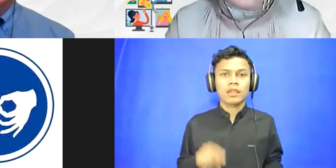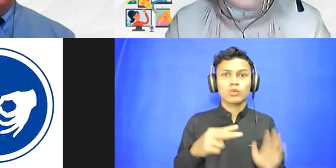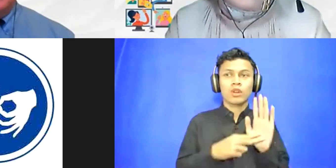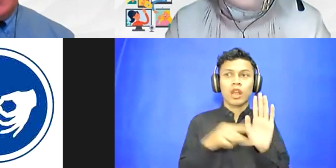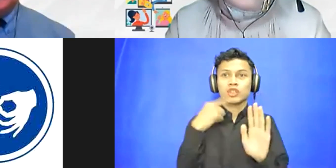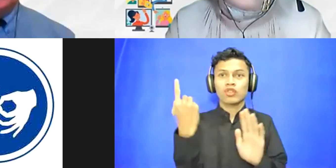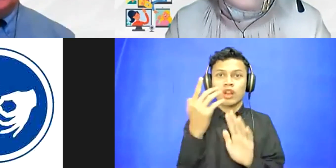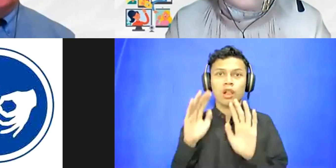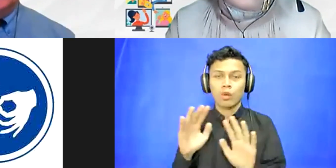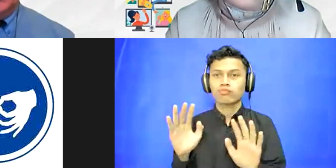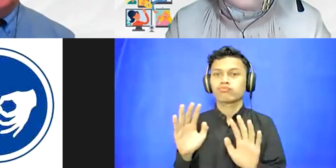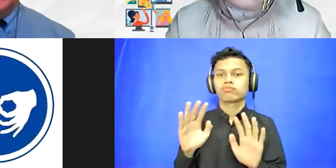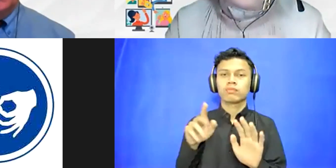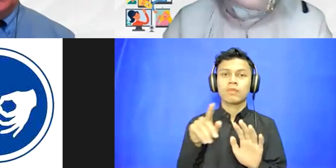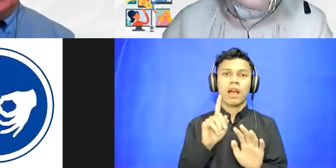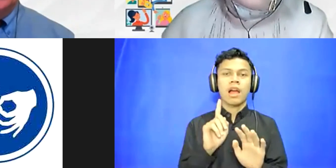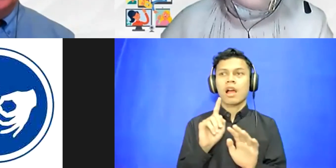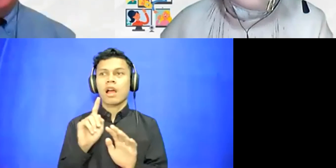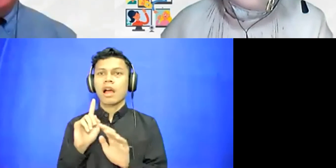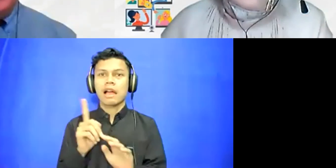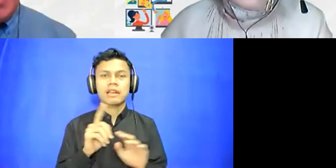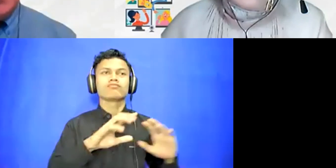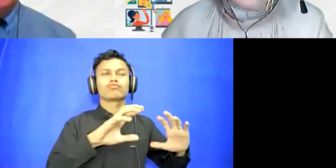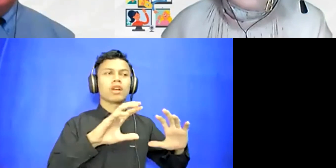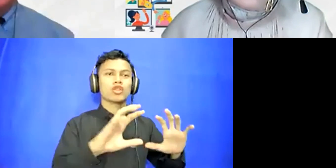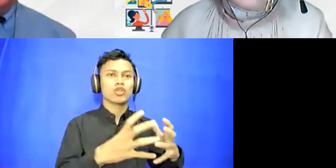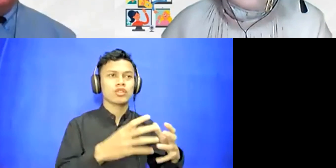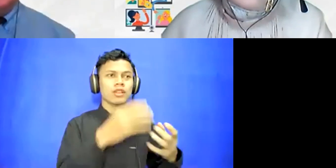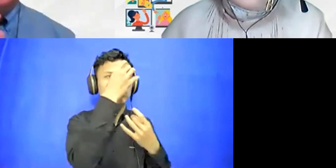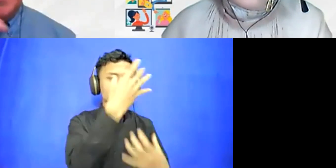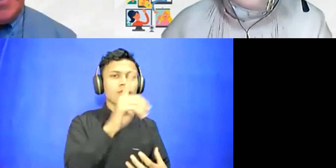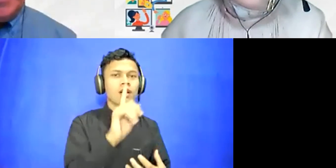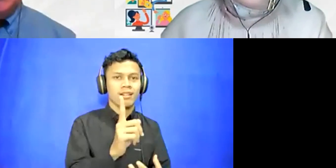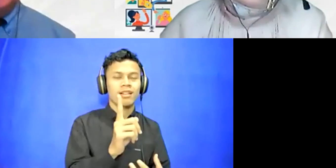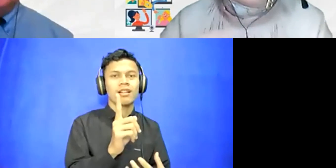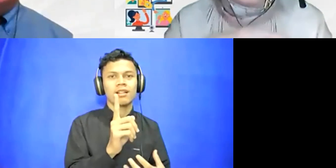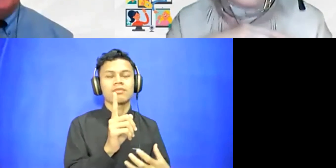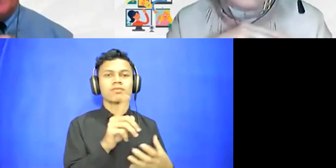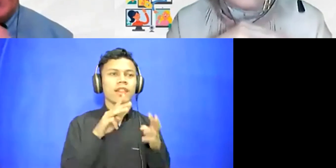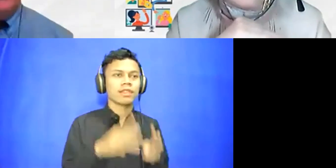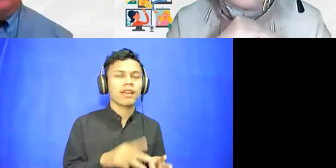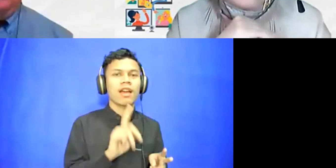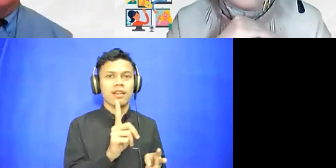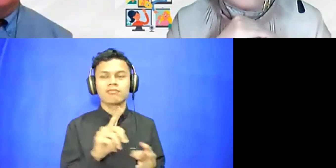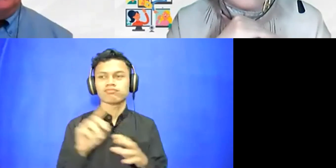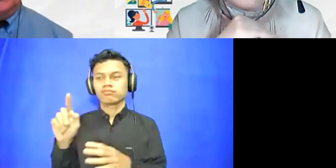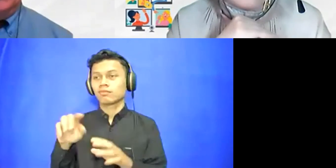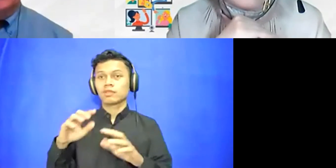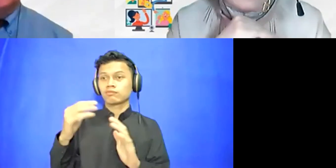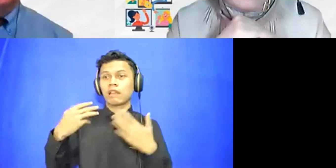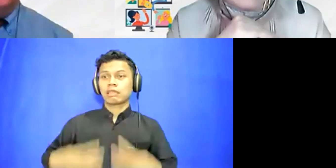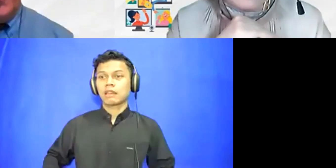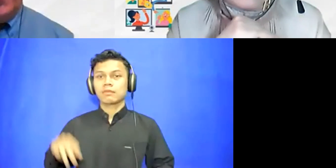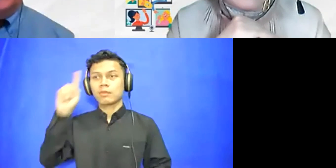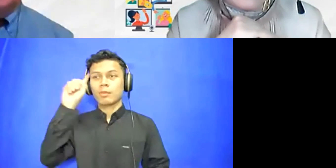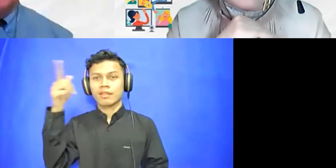association, the National Association of Social Workers. Then the states sometimes have their own